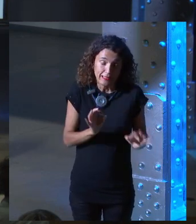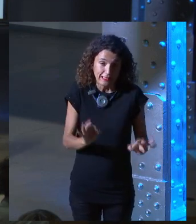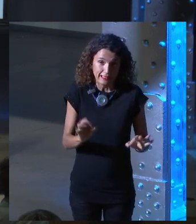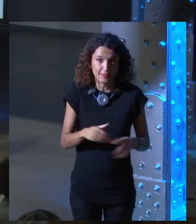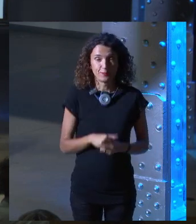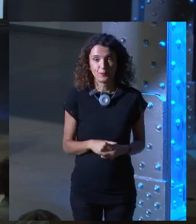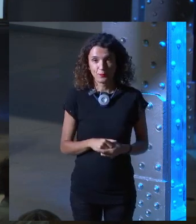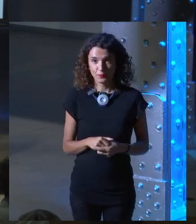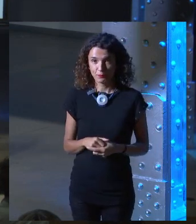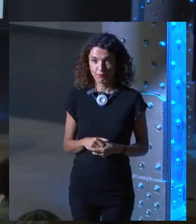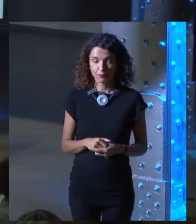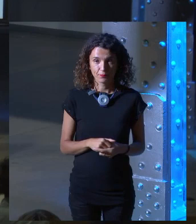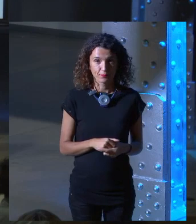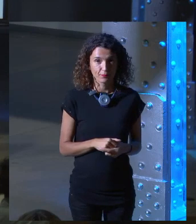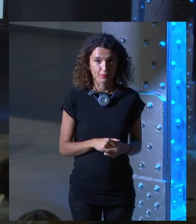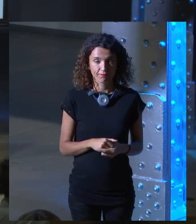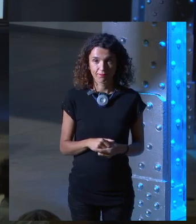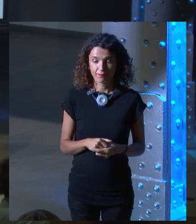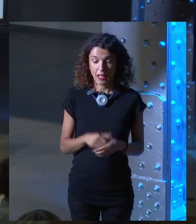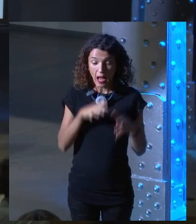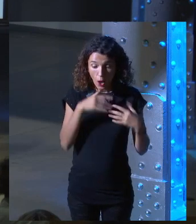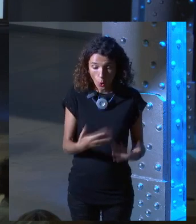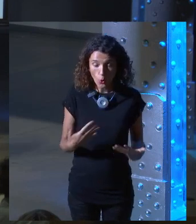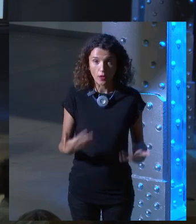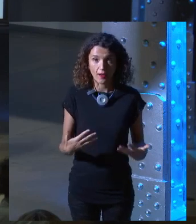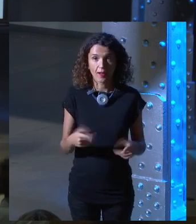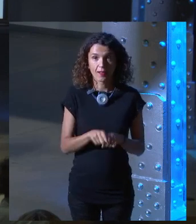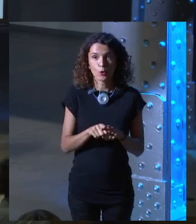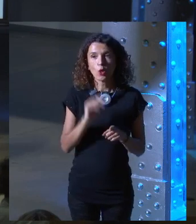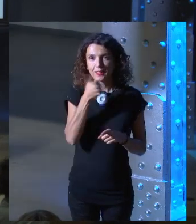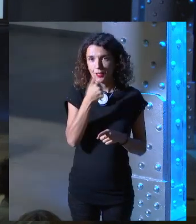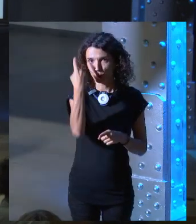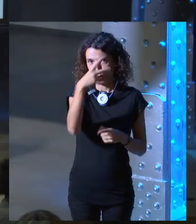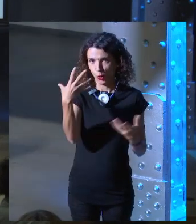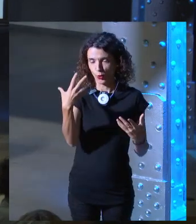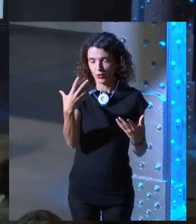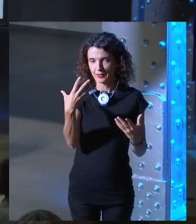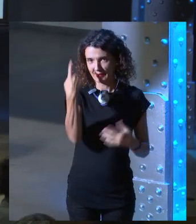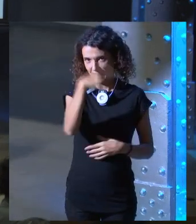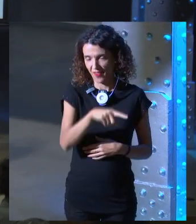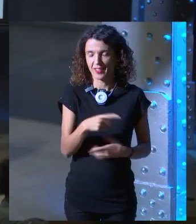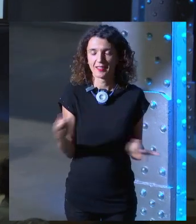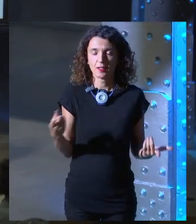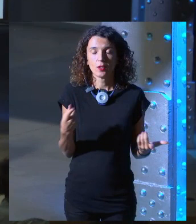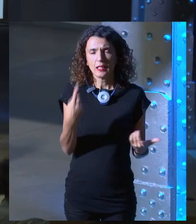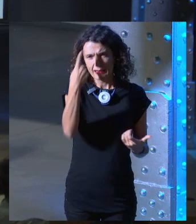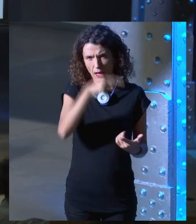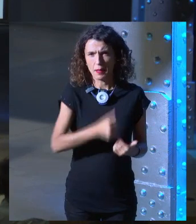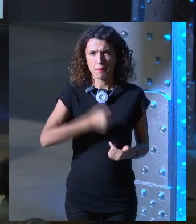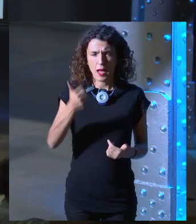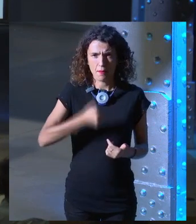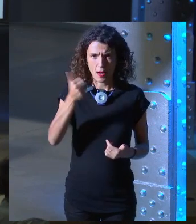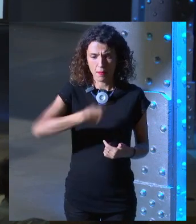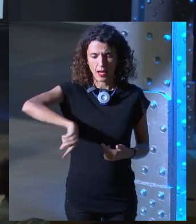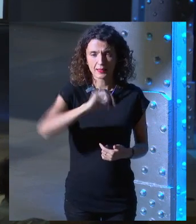Okay, now all of them know my little secret. Yeah, they do. And they'll know a lot more about both of our secrets by the end of